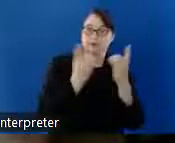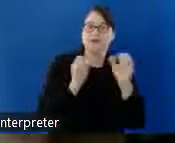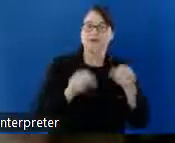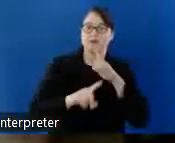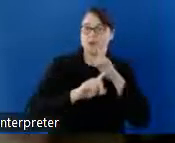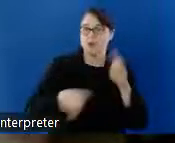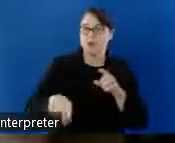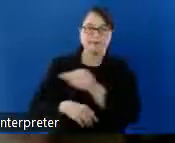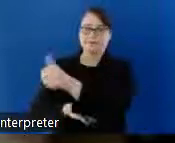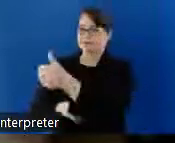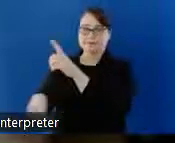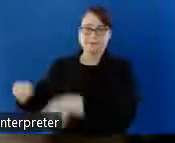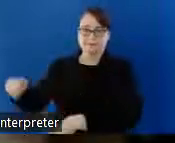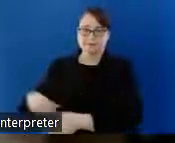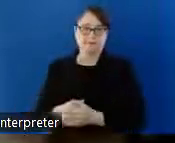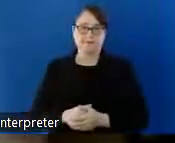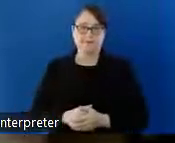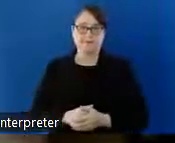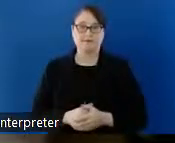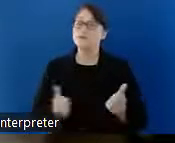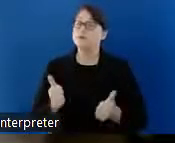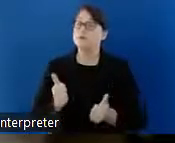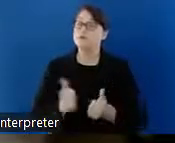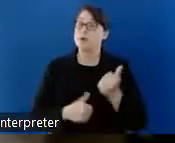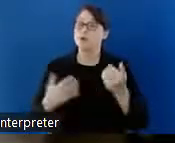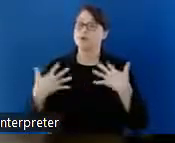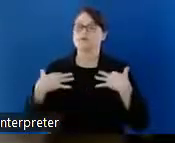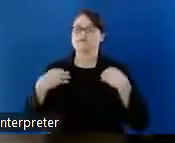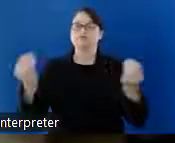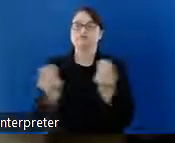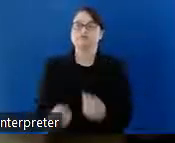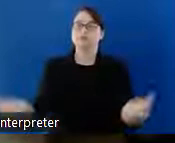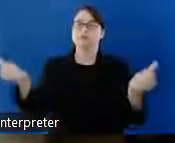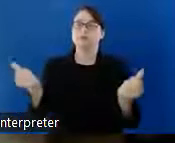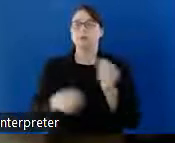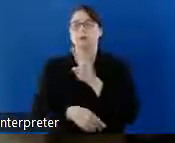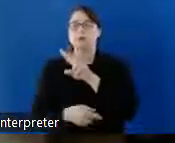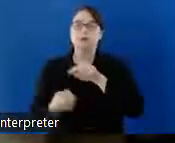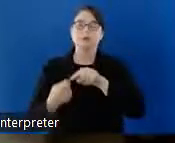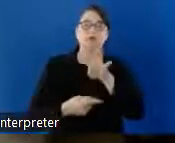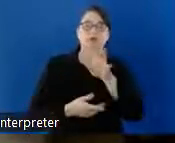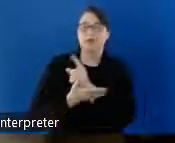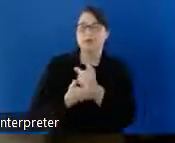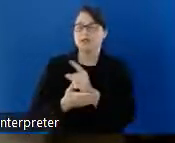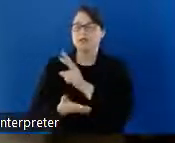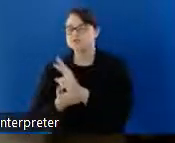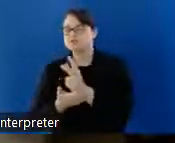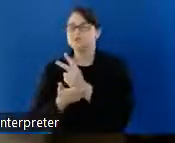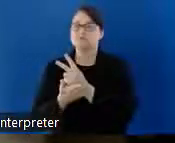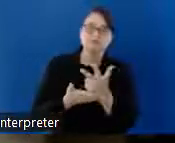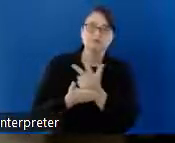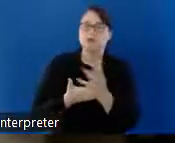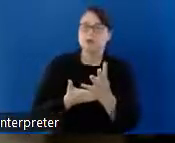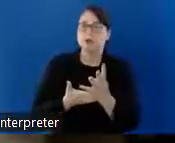Most people with monkeypox recover fully within 2 to 4 weeks without the need of treatment. But because monkeypox and smallpox